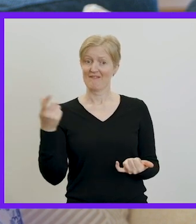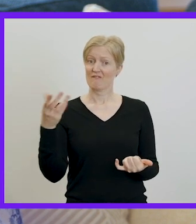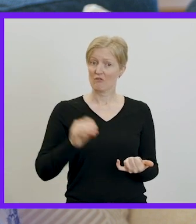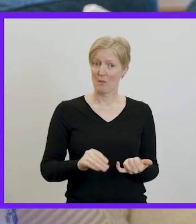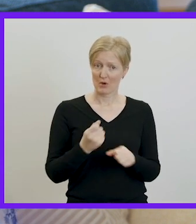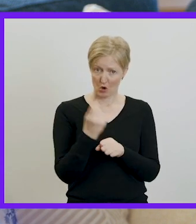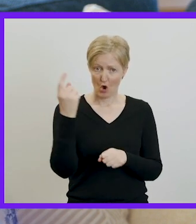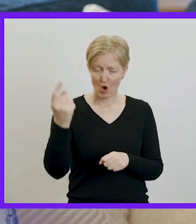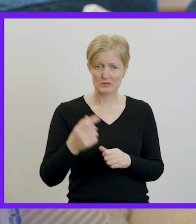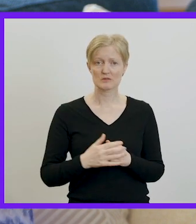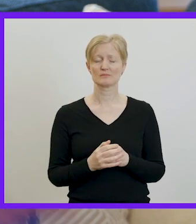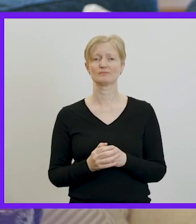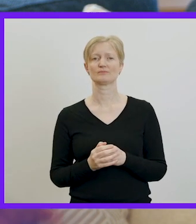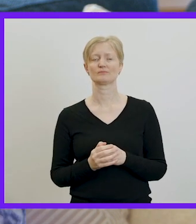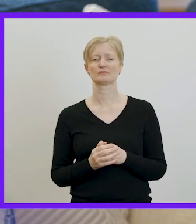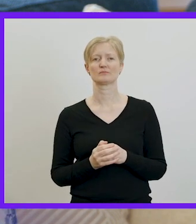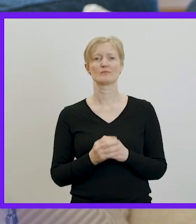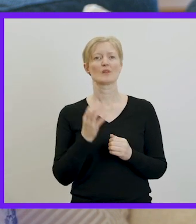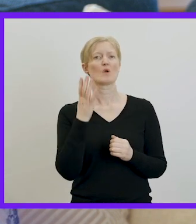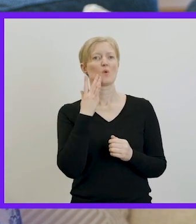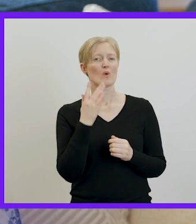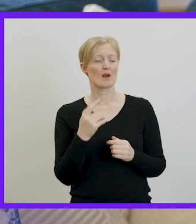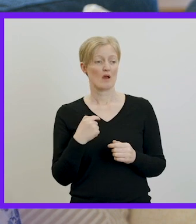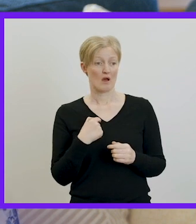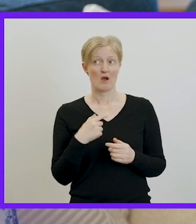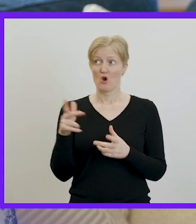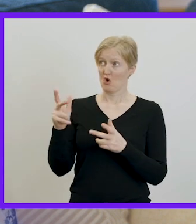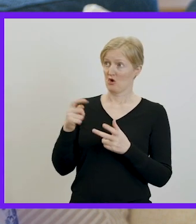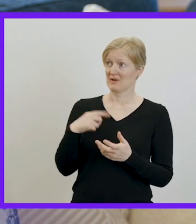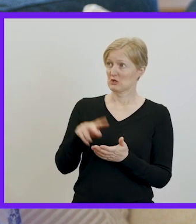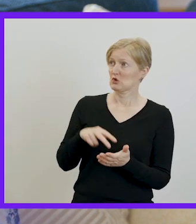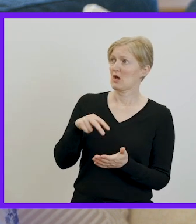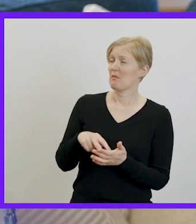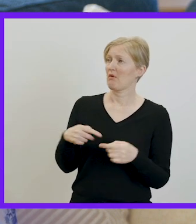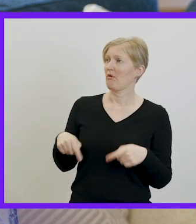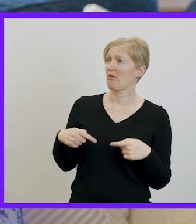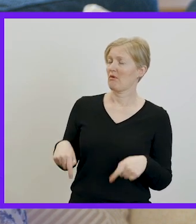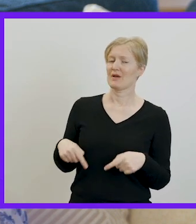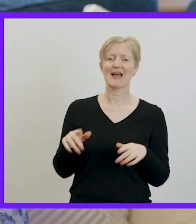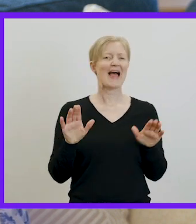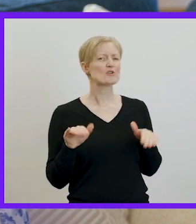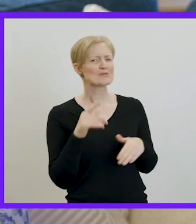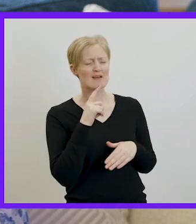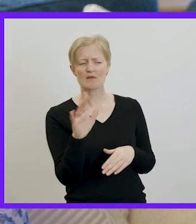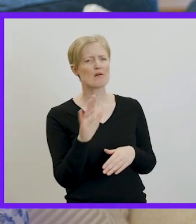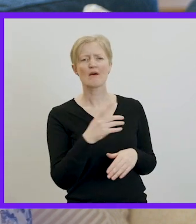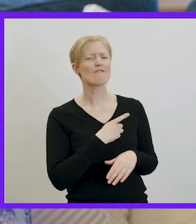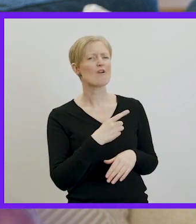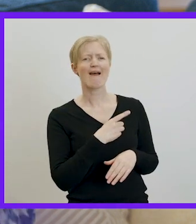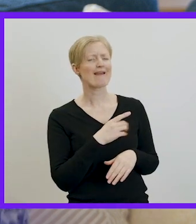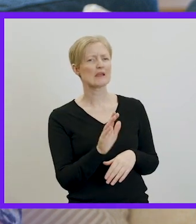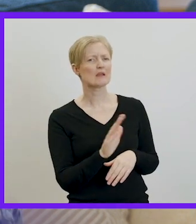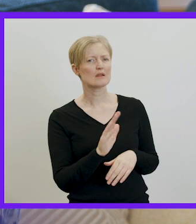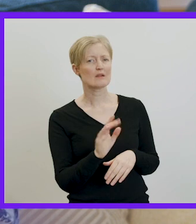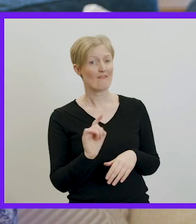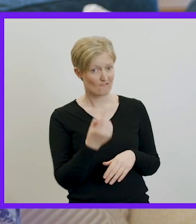been sent to you. And when he said this to me, I stood up trembling. Then he continued, do not be afraid, Daniel. Since